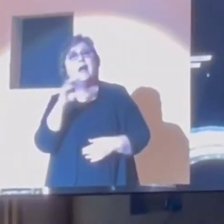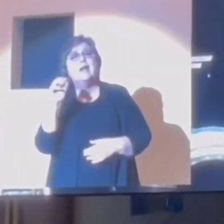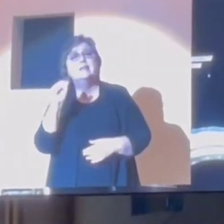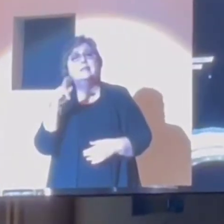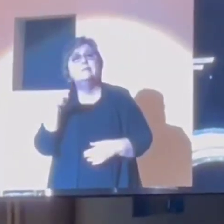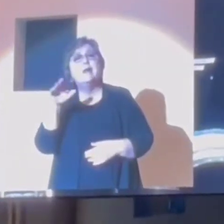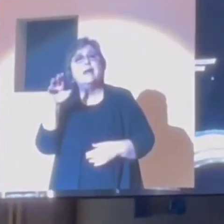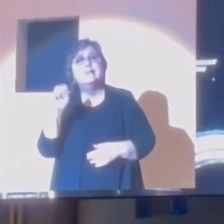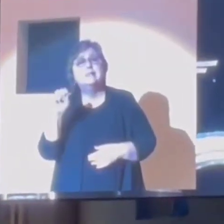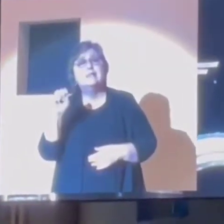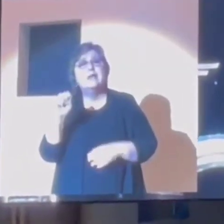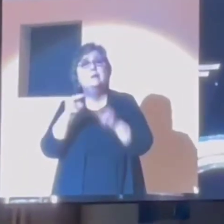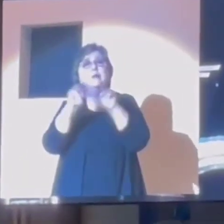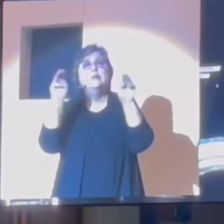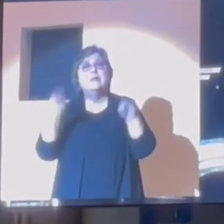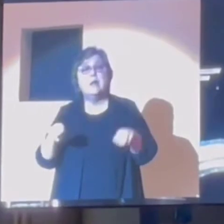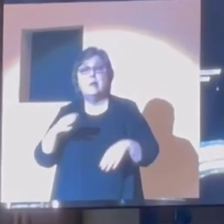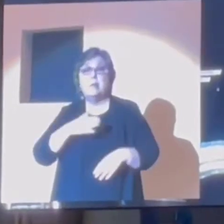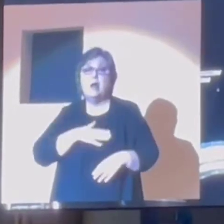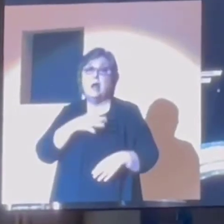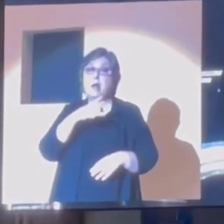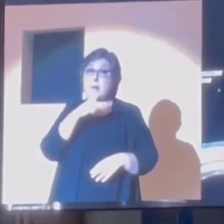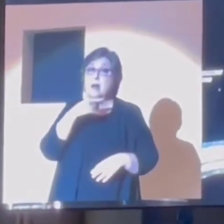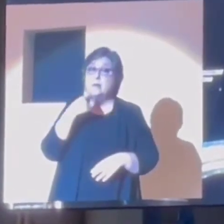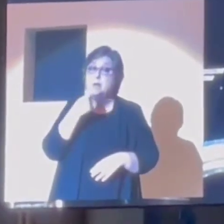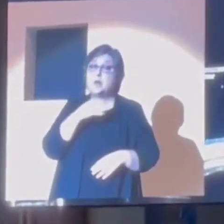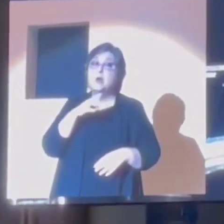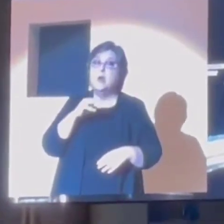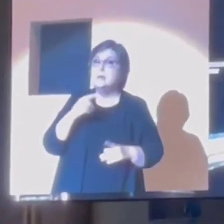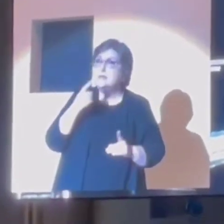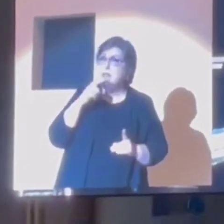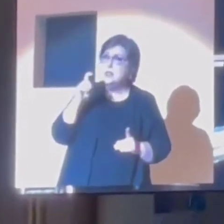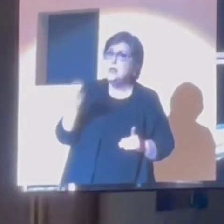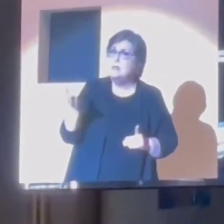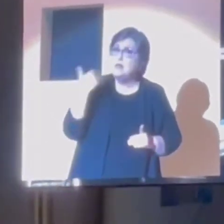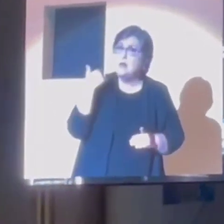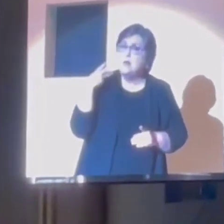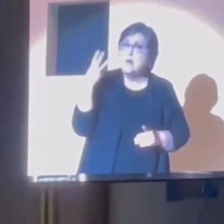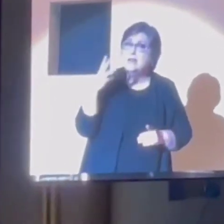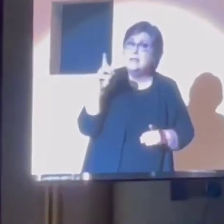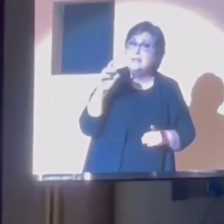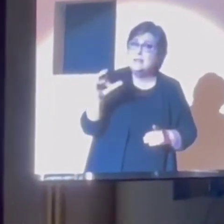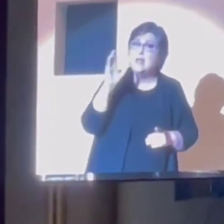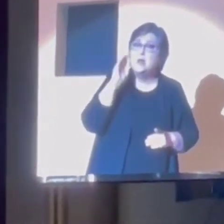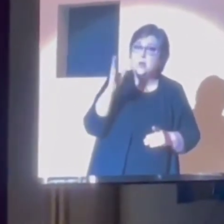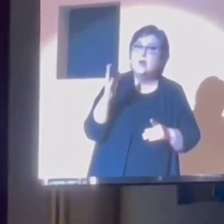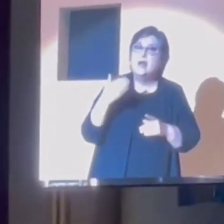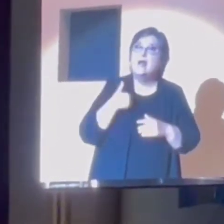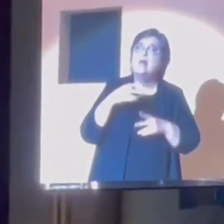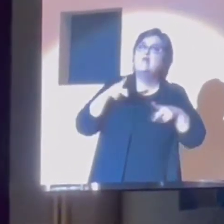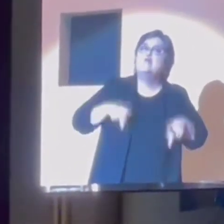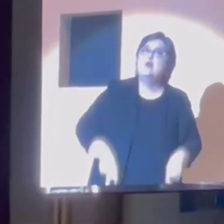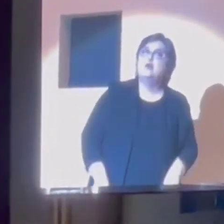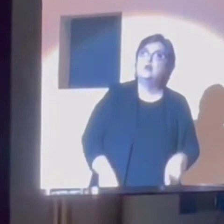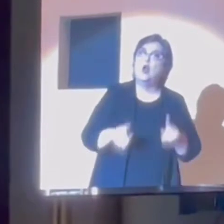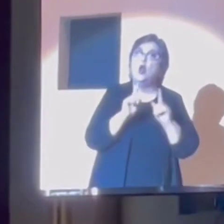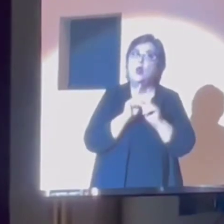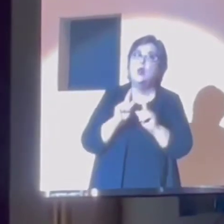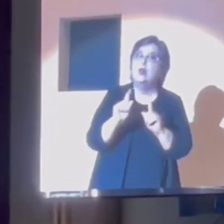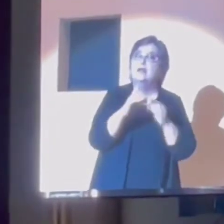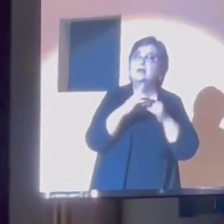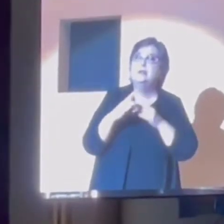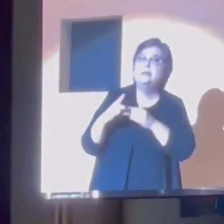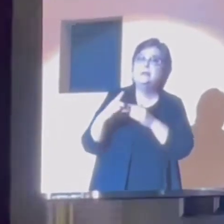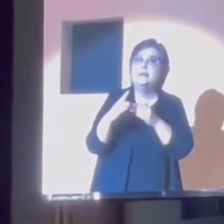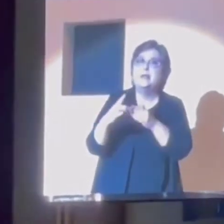mother mentioned this to Norm, he responded that she should bring me to DC and he would give me a personal tour. He would